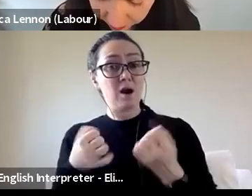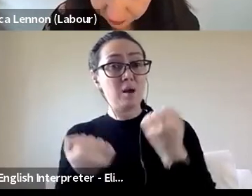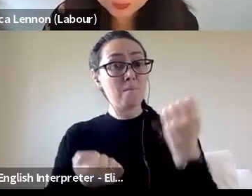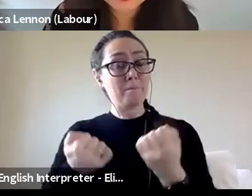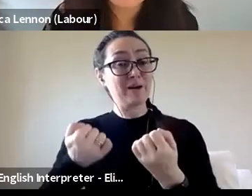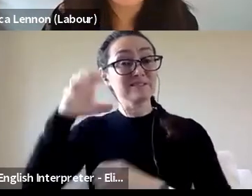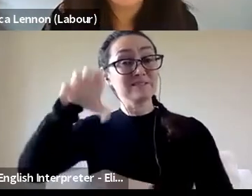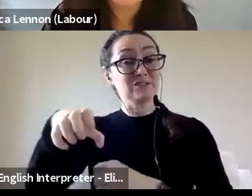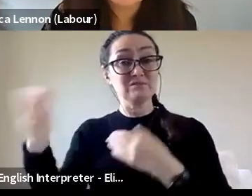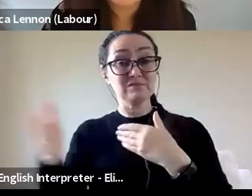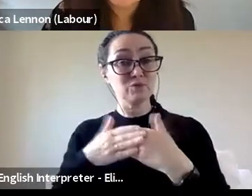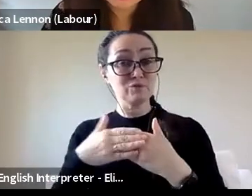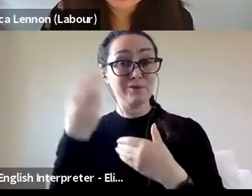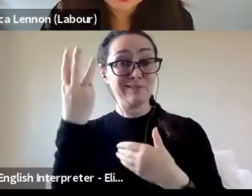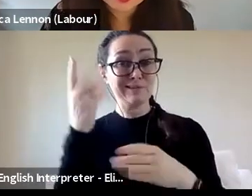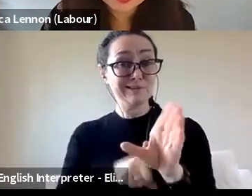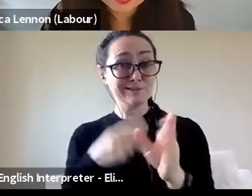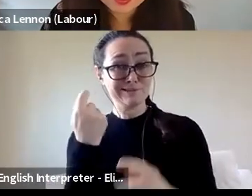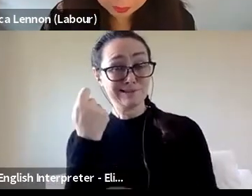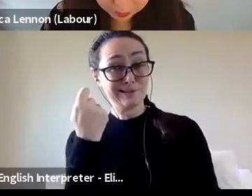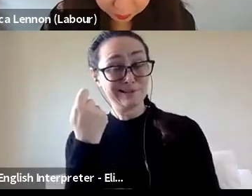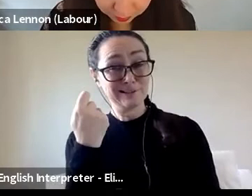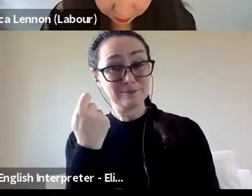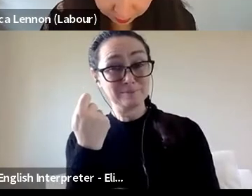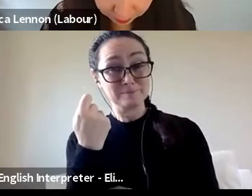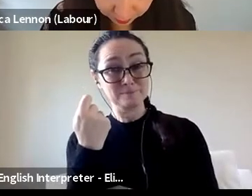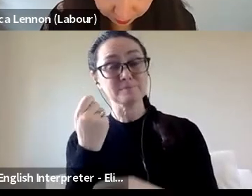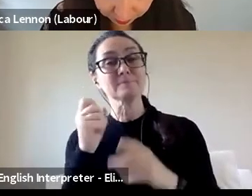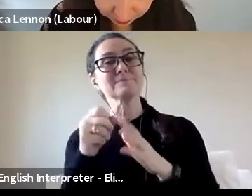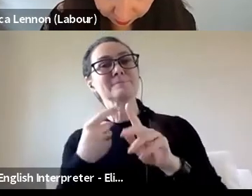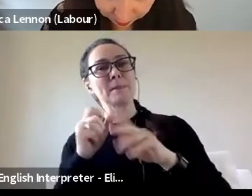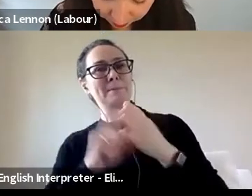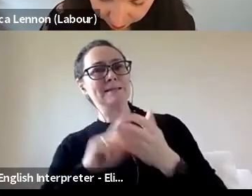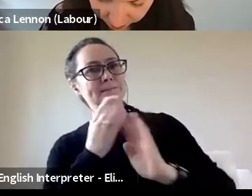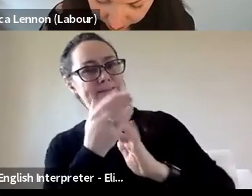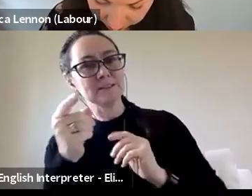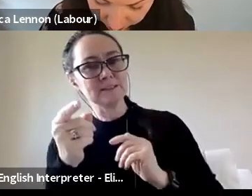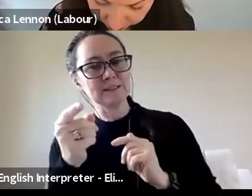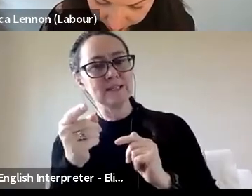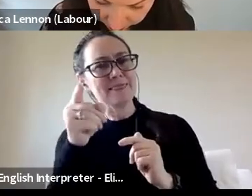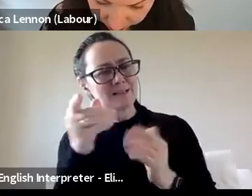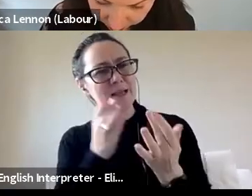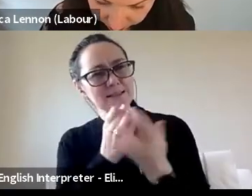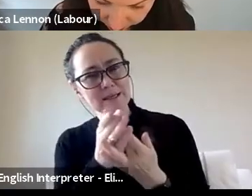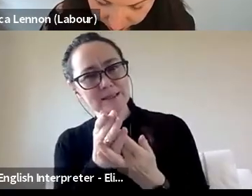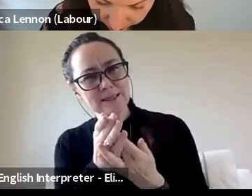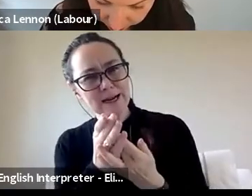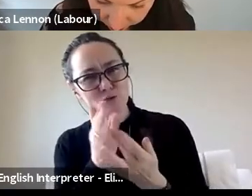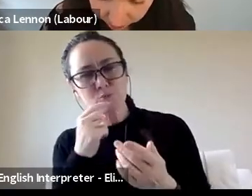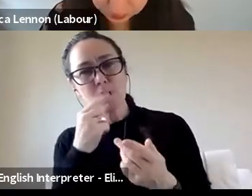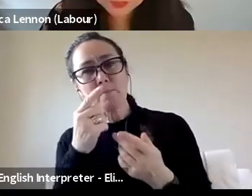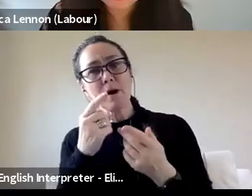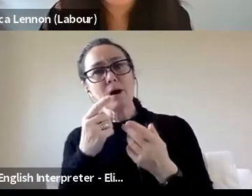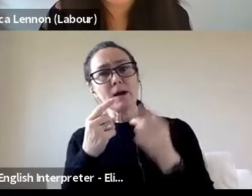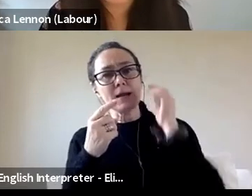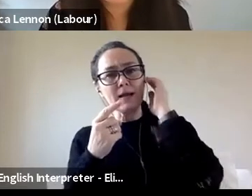years. And the structure there, that's the accessibility, but actually the ability